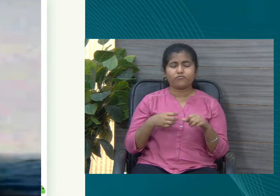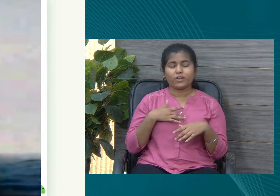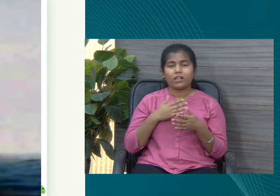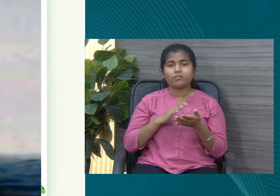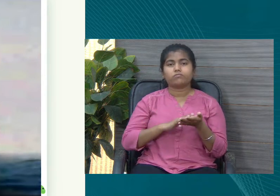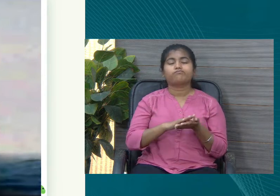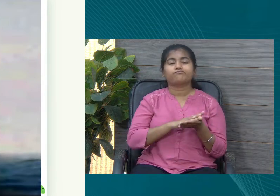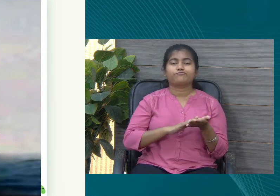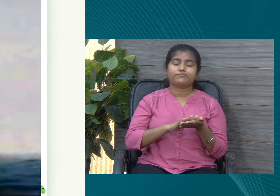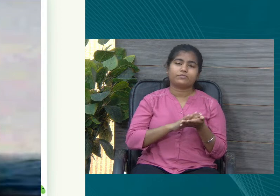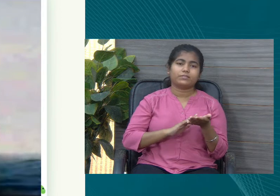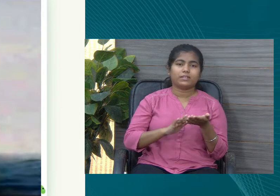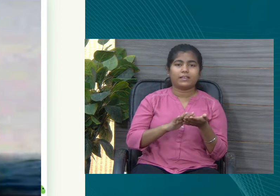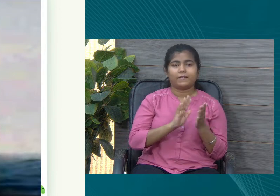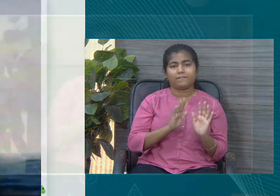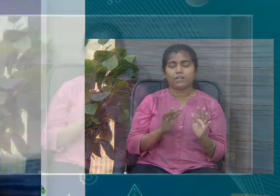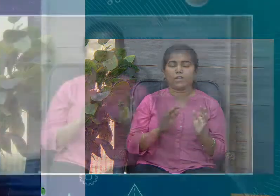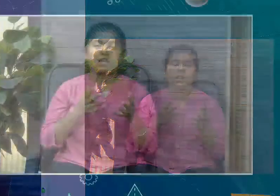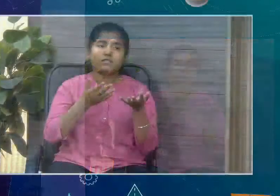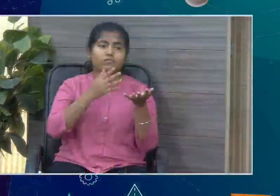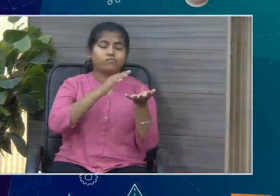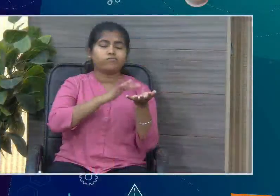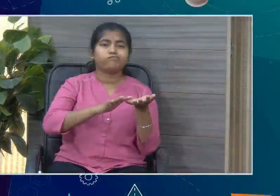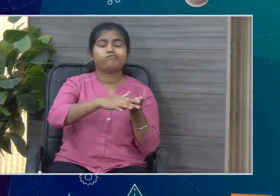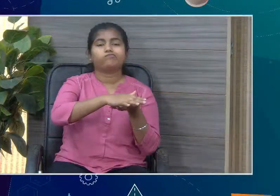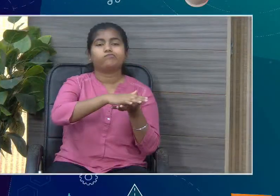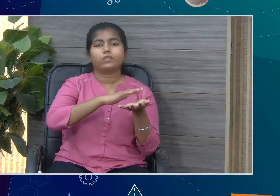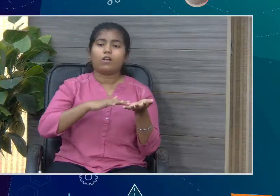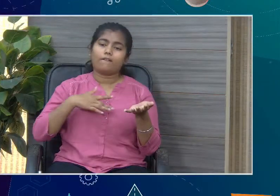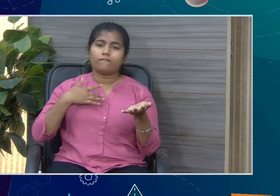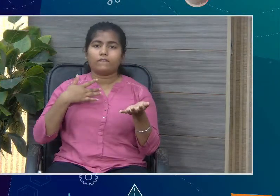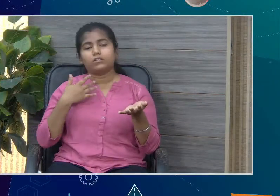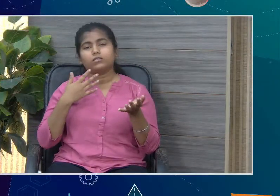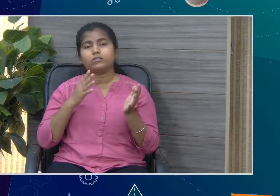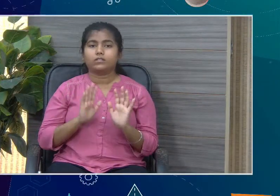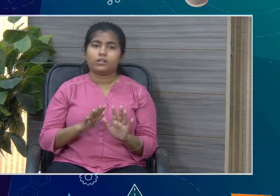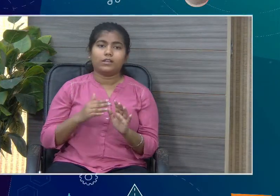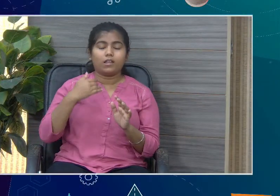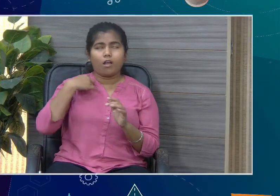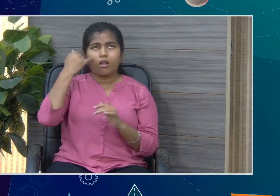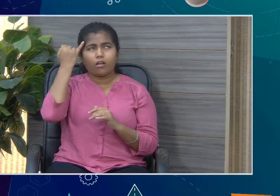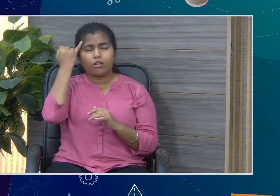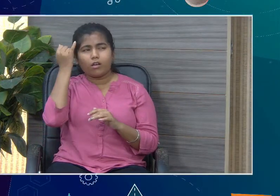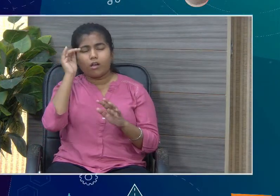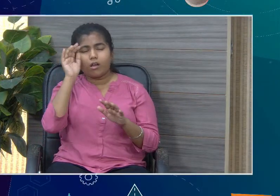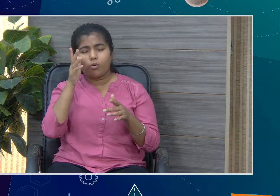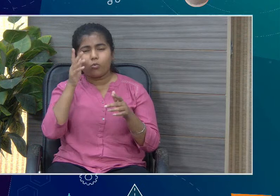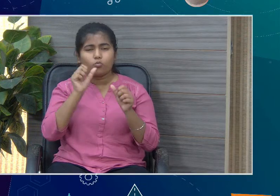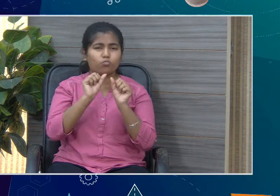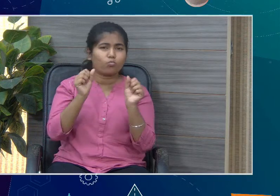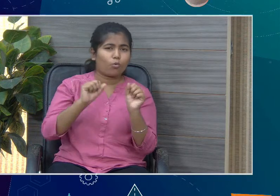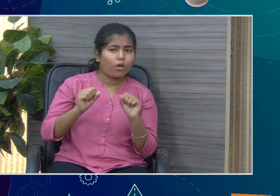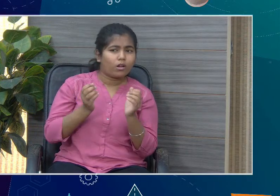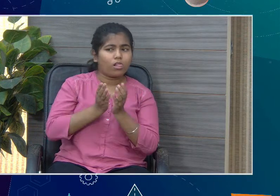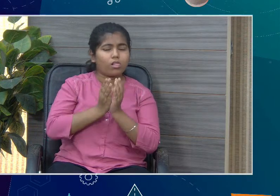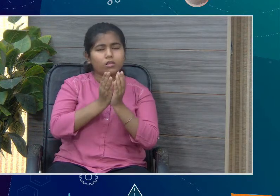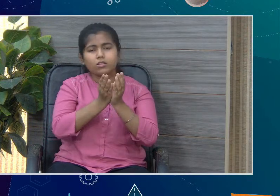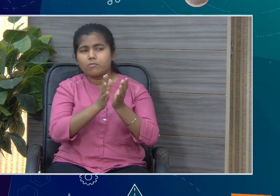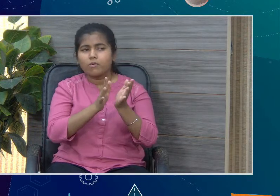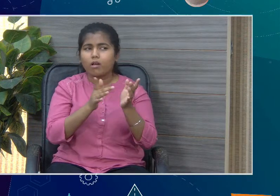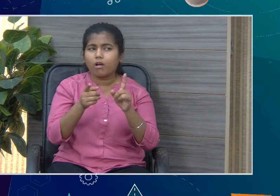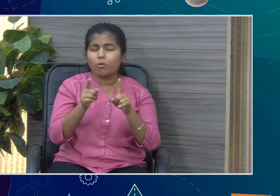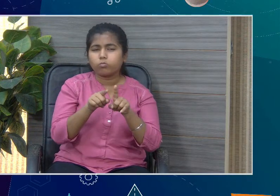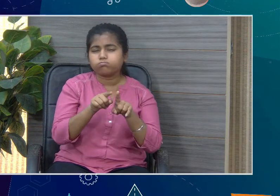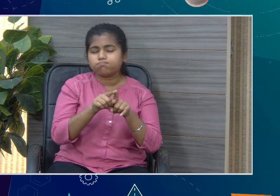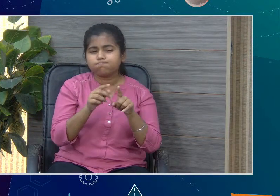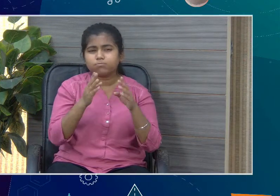by touching it. They can touch it, they can feel it, and they can have an idea that what a ship is like